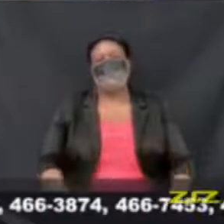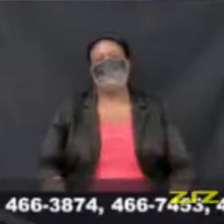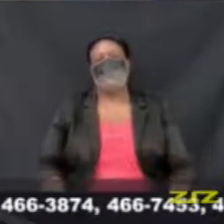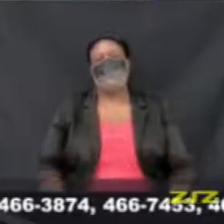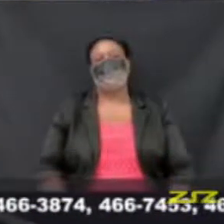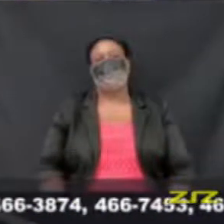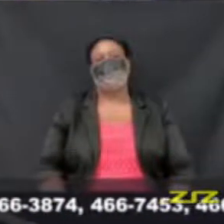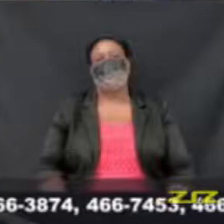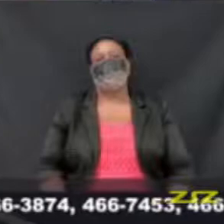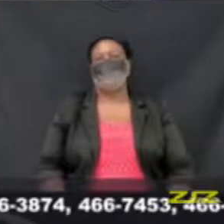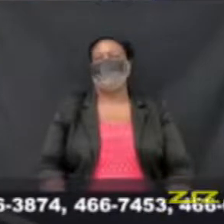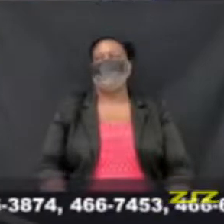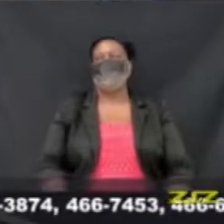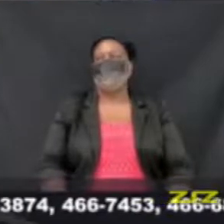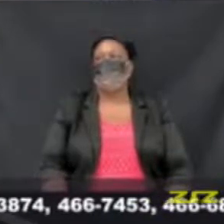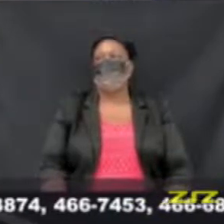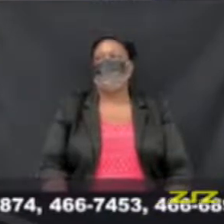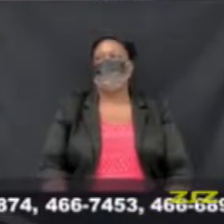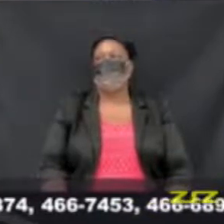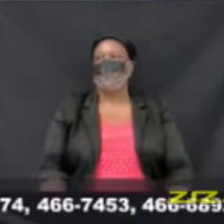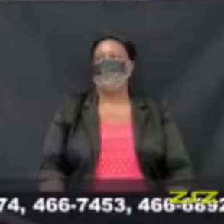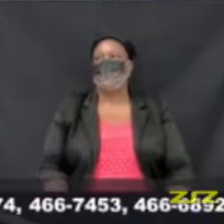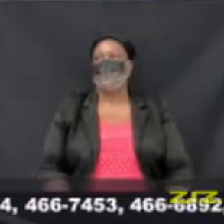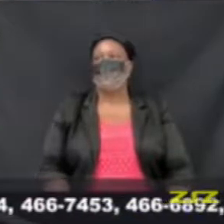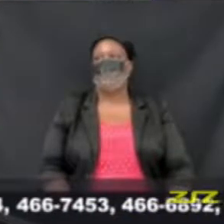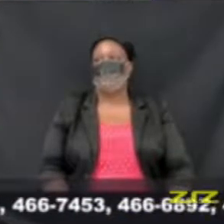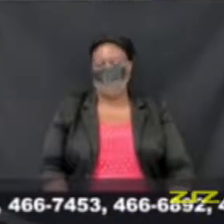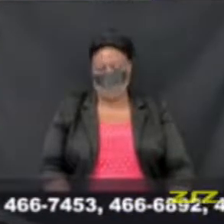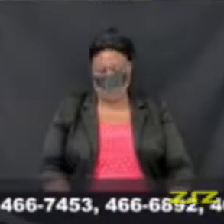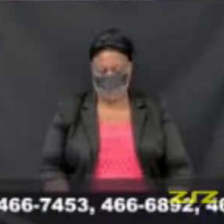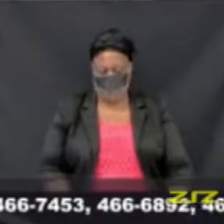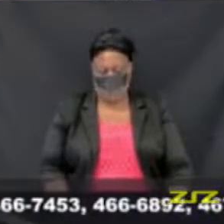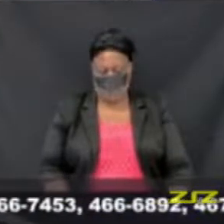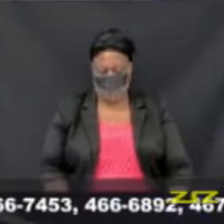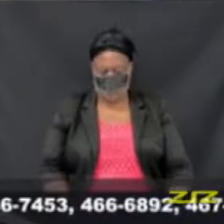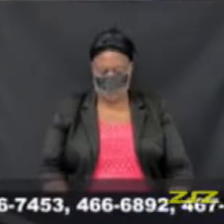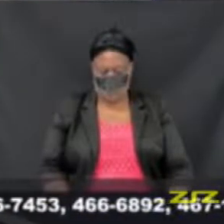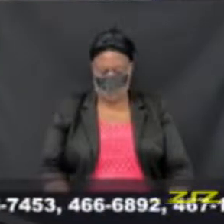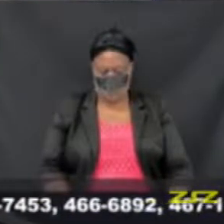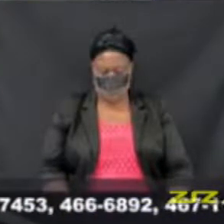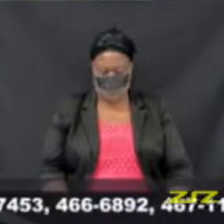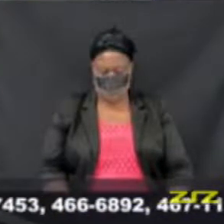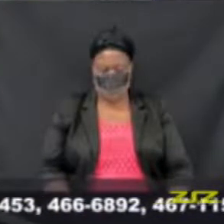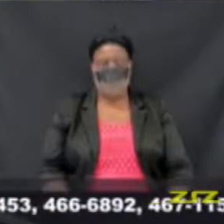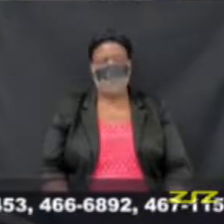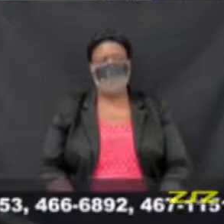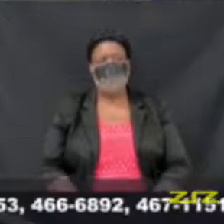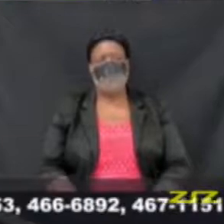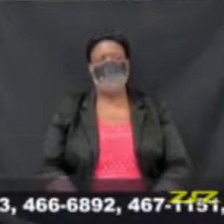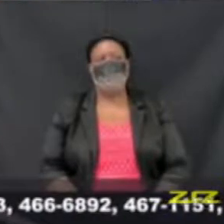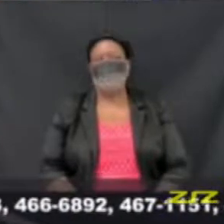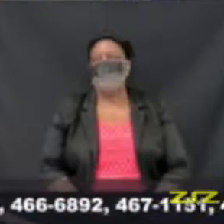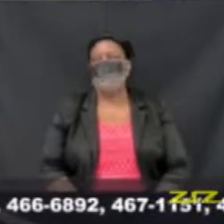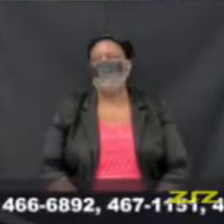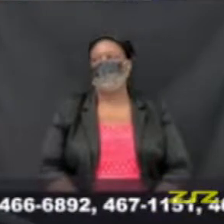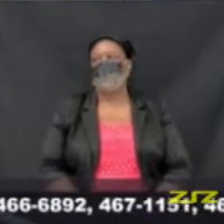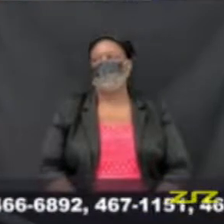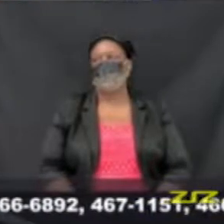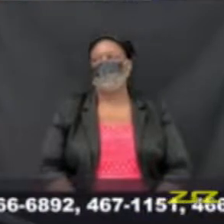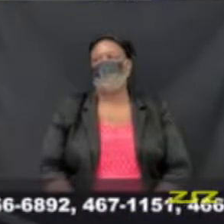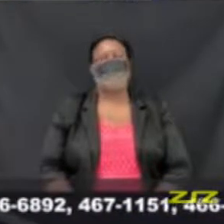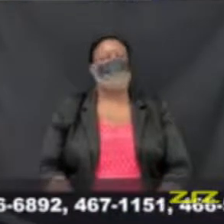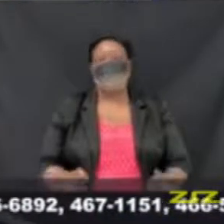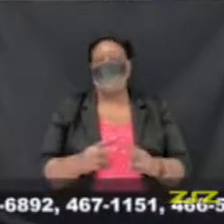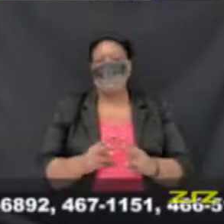Honorable Wendy Phipps, Minister for International Trade et al., and the Co-Chair of the Disaster Mitigation Council. I think this meeting was